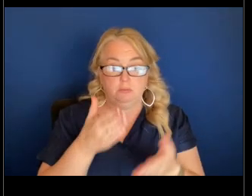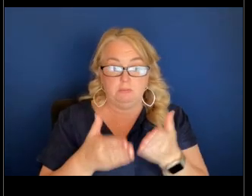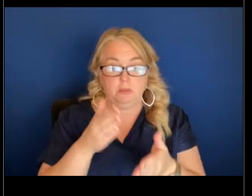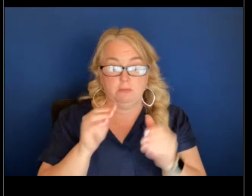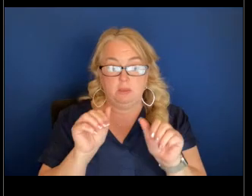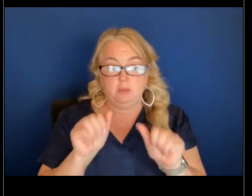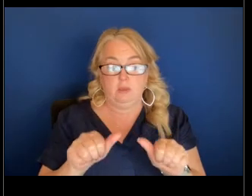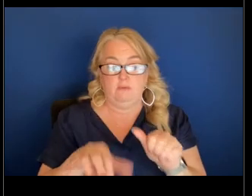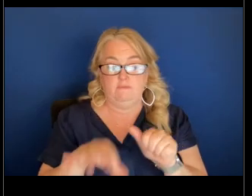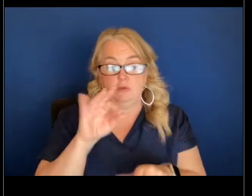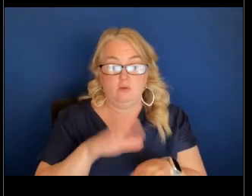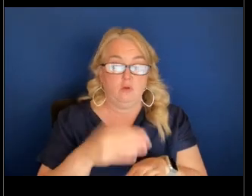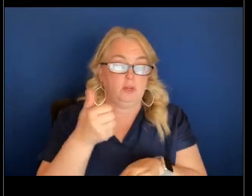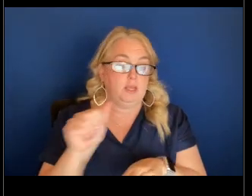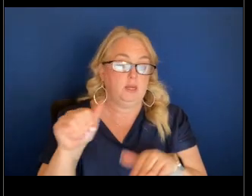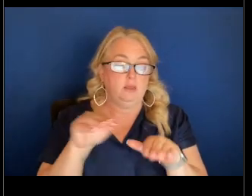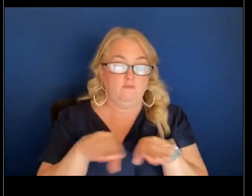floor.